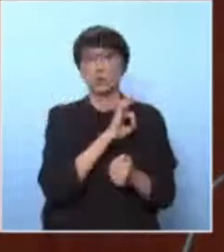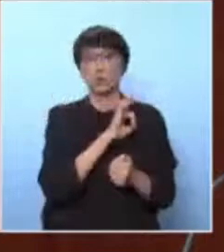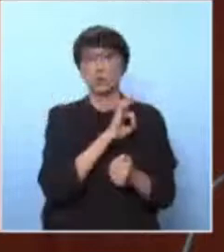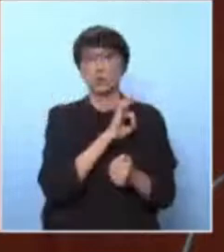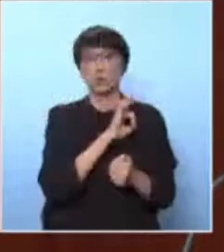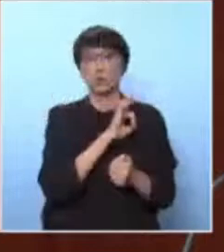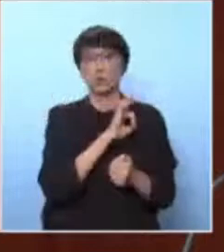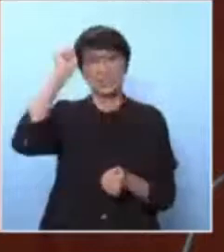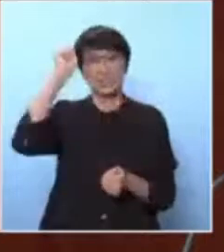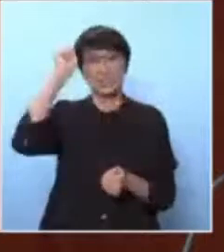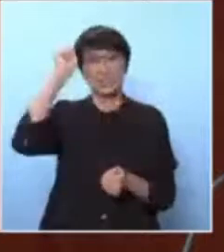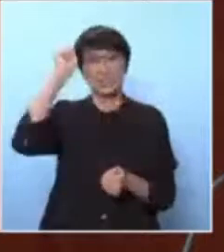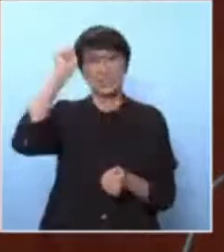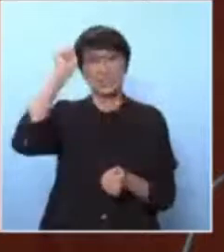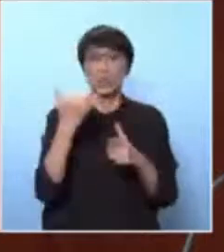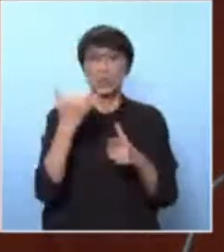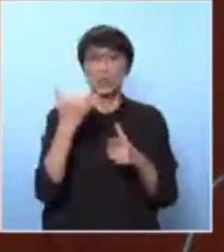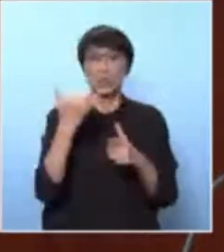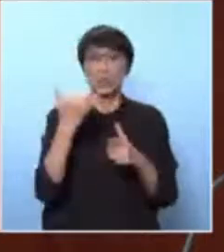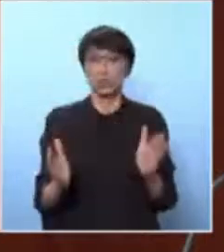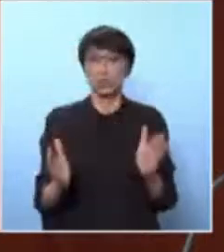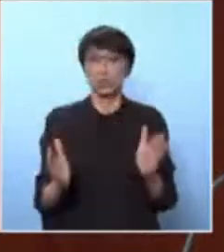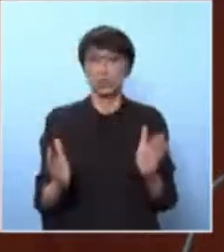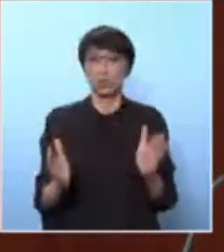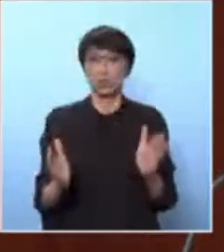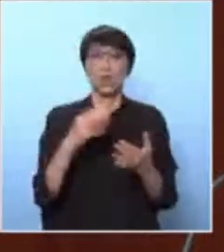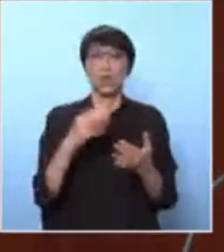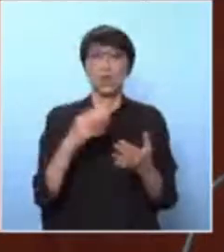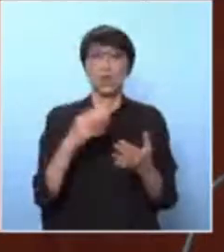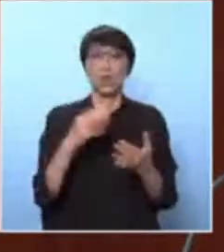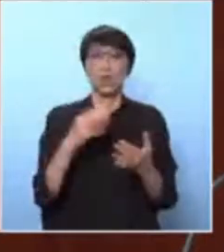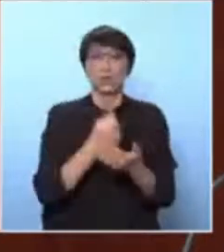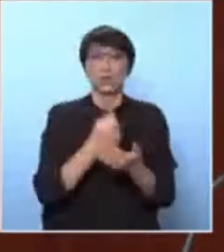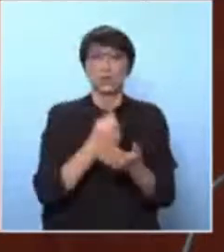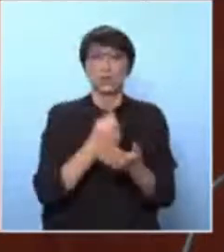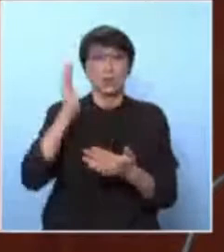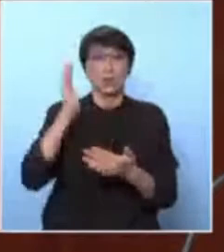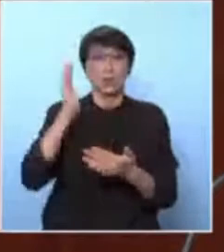way forward of the review mechanism in 6 months' time.